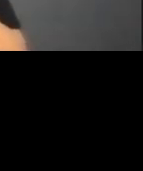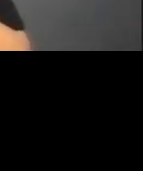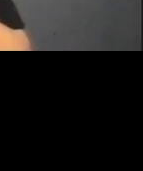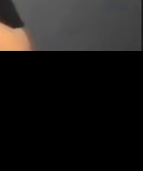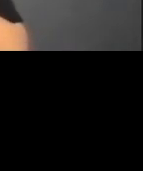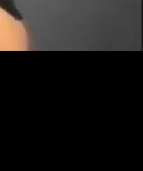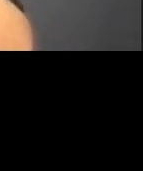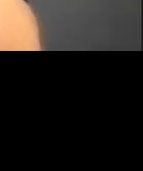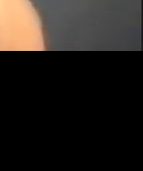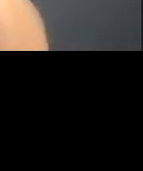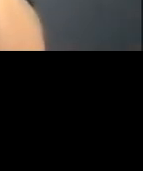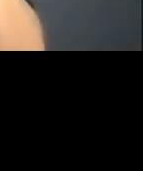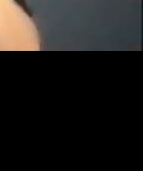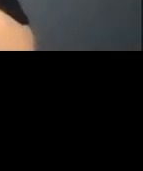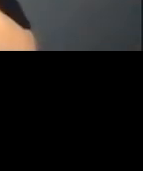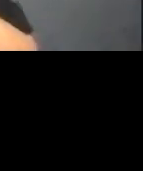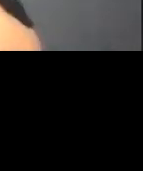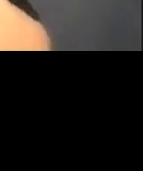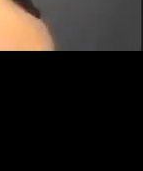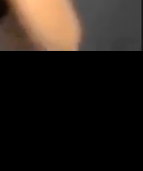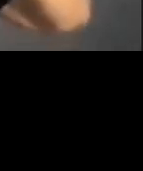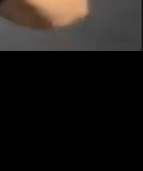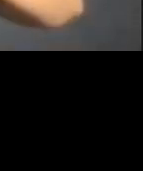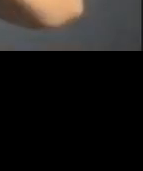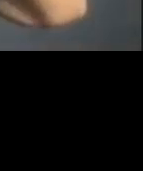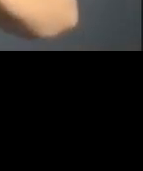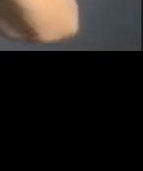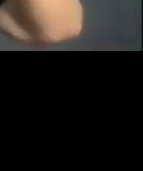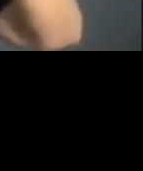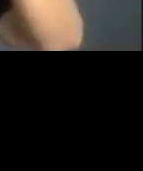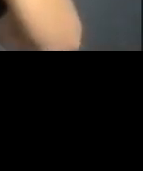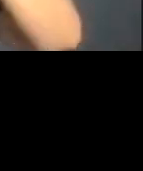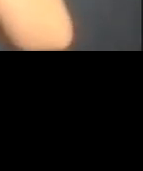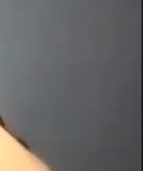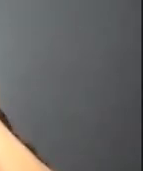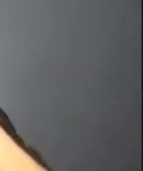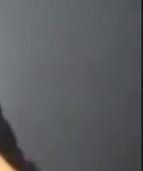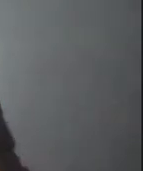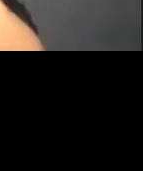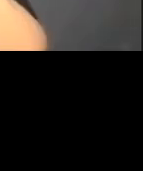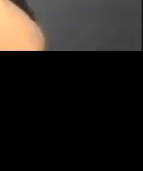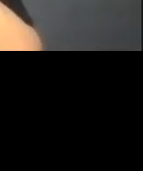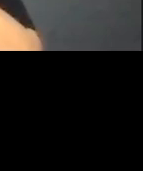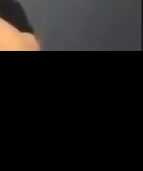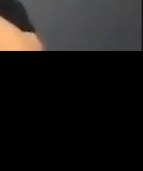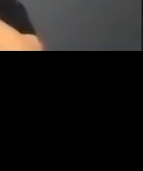website, you'll be able to do those three on Article 12, which I think would be useful for you to think about.